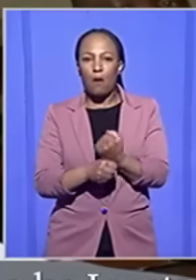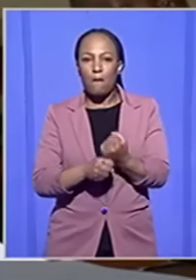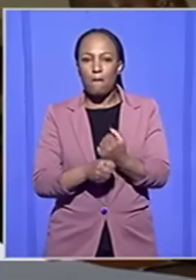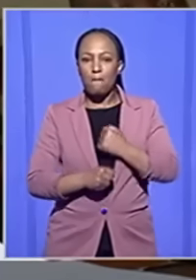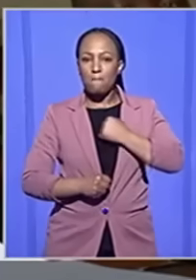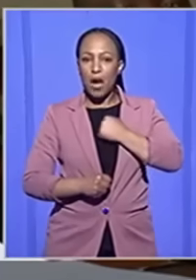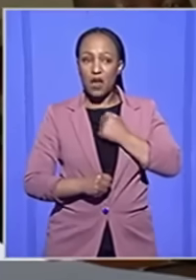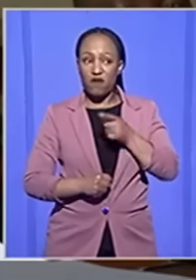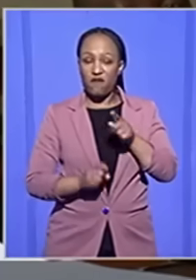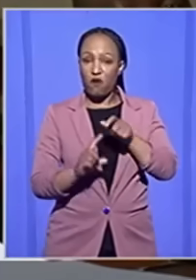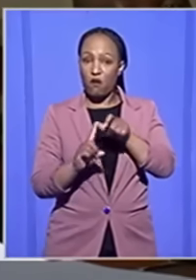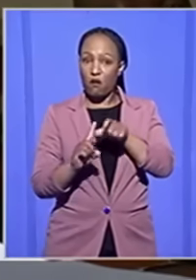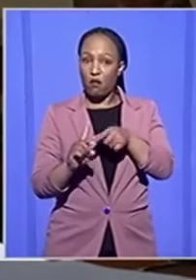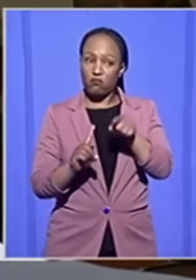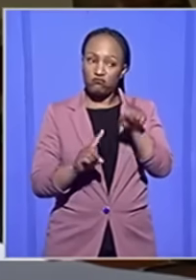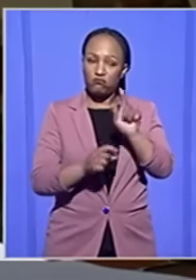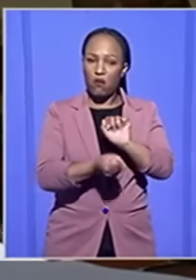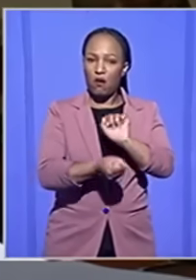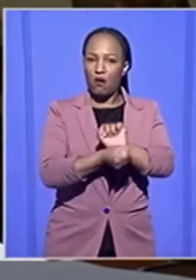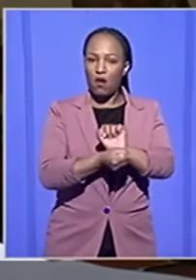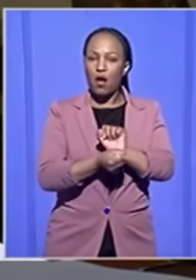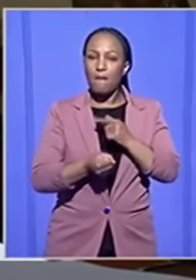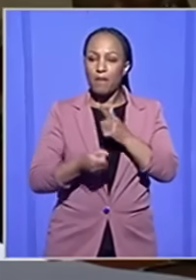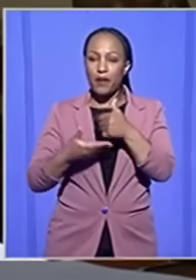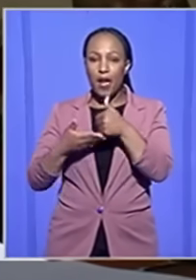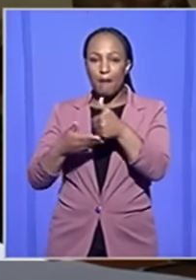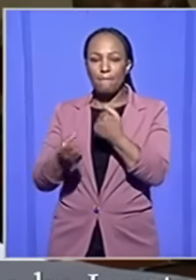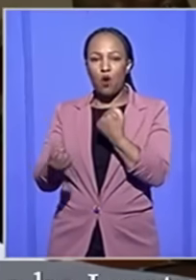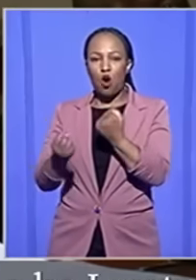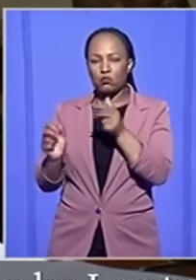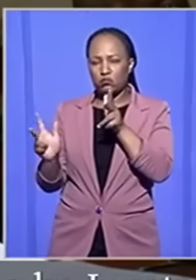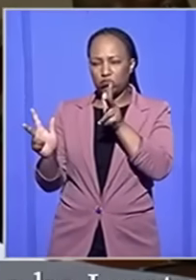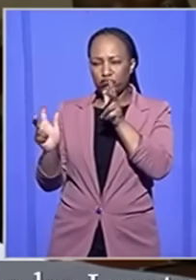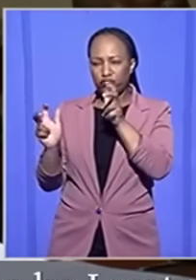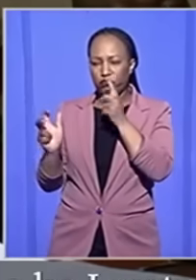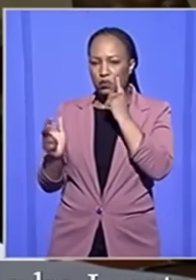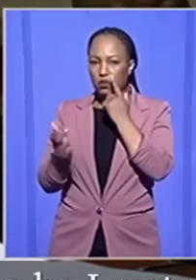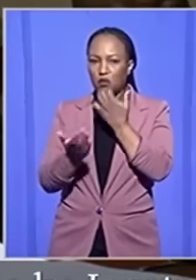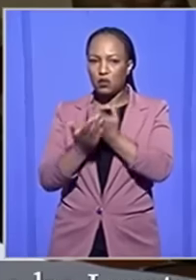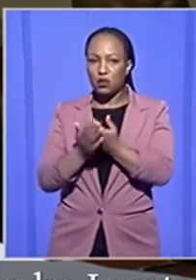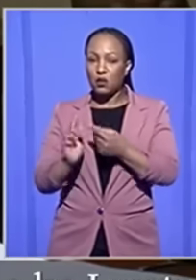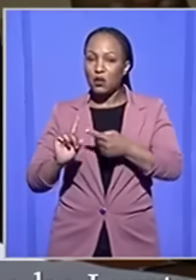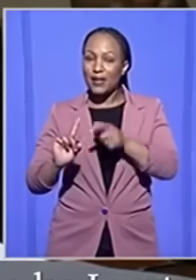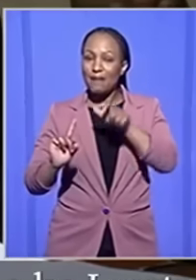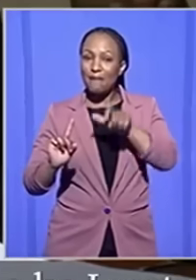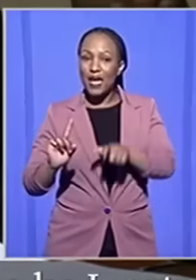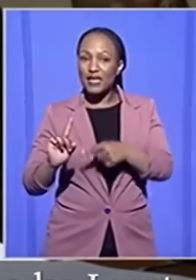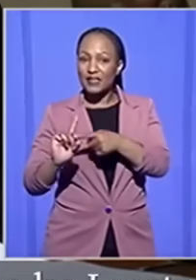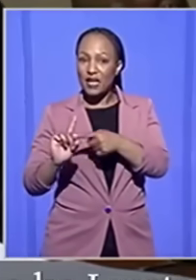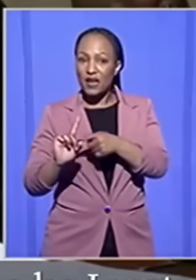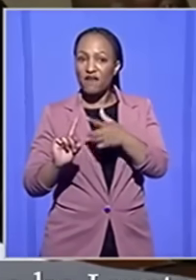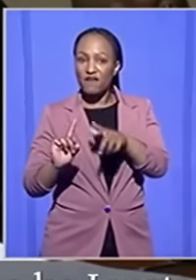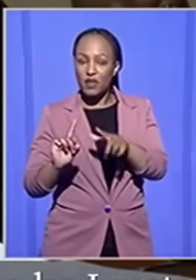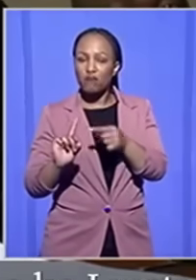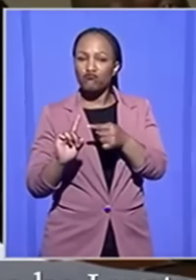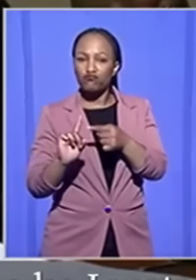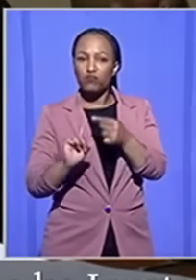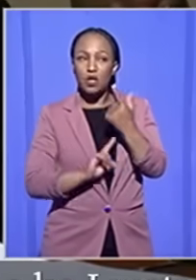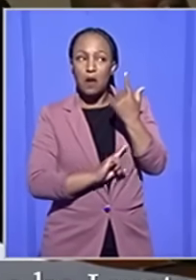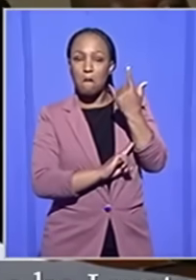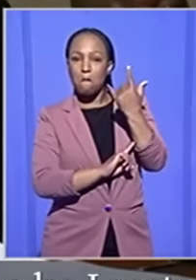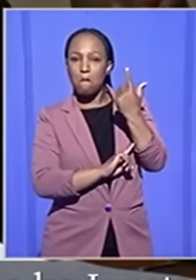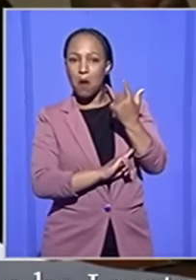correct decision. In this regard, it is clear that accused number 1 did indeed fire those shots with SPA 249